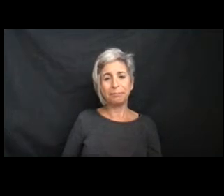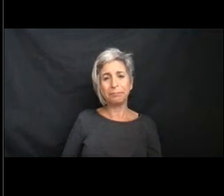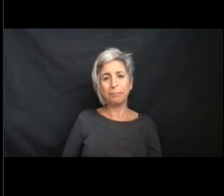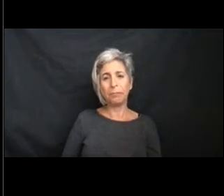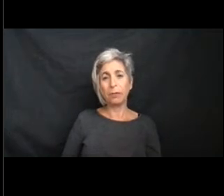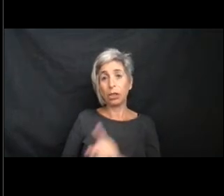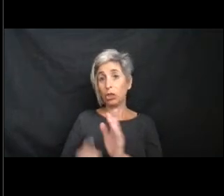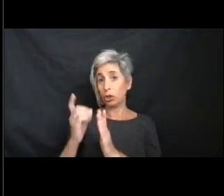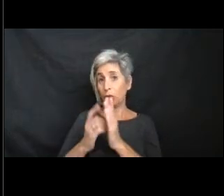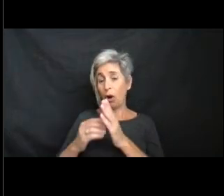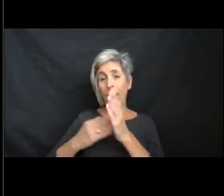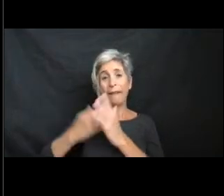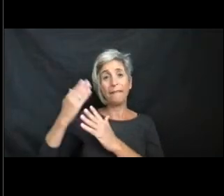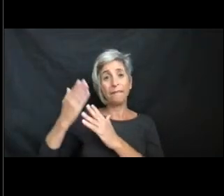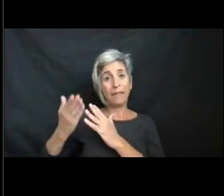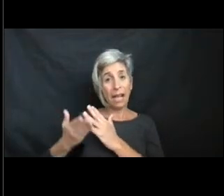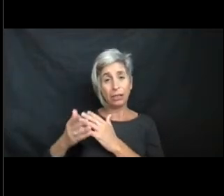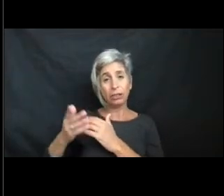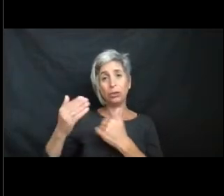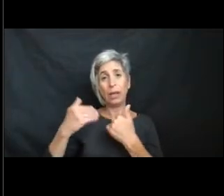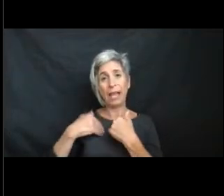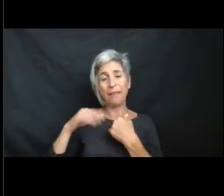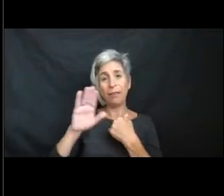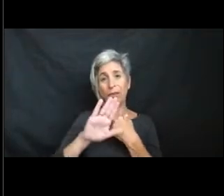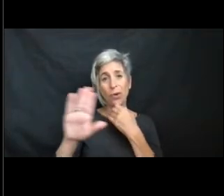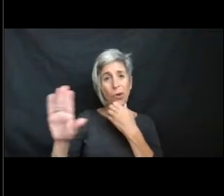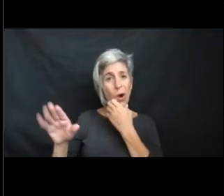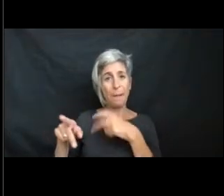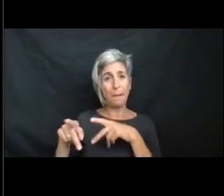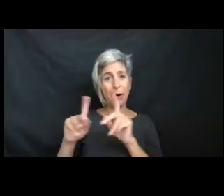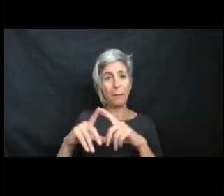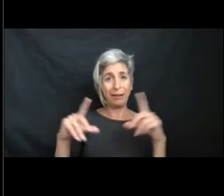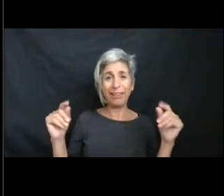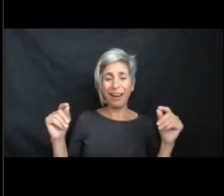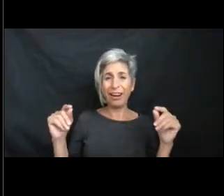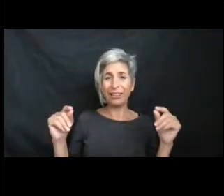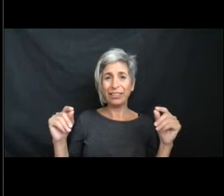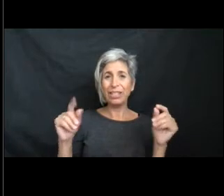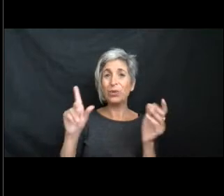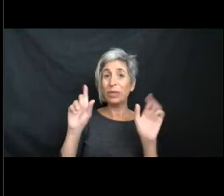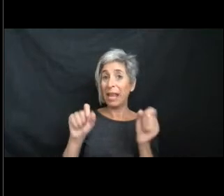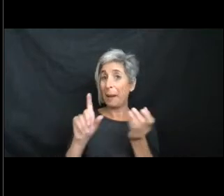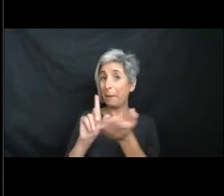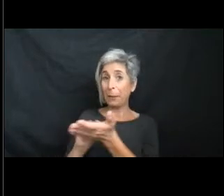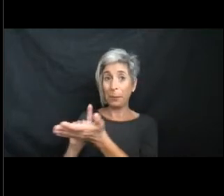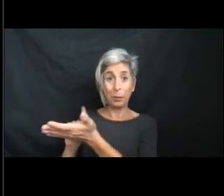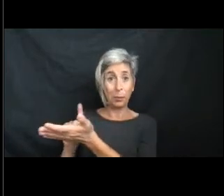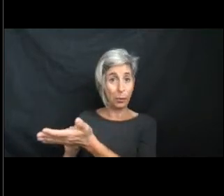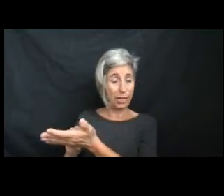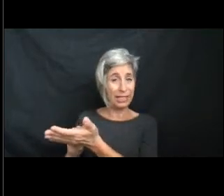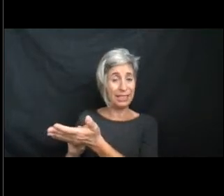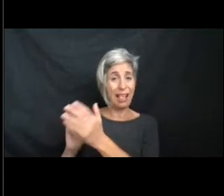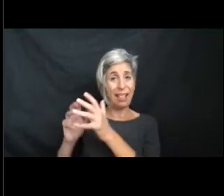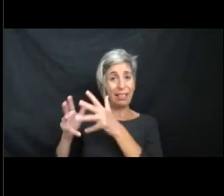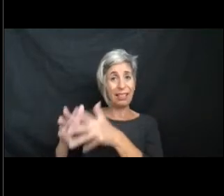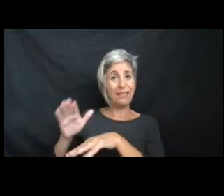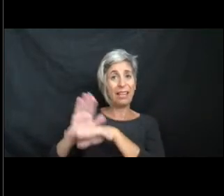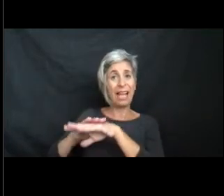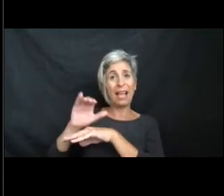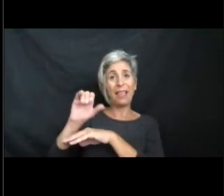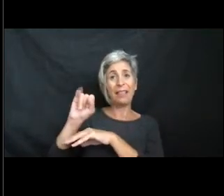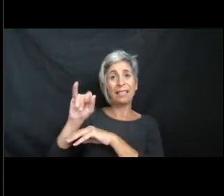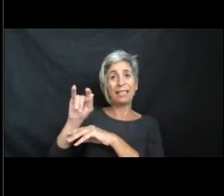drawing files, you have your permit card, you can print them. I believe you're printing them and leaving them on site for the